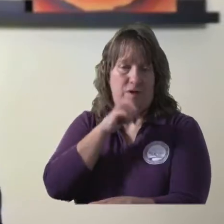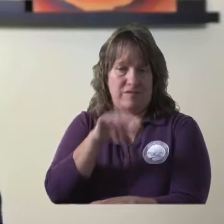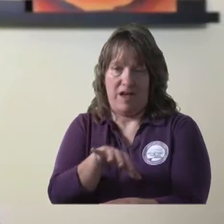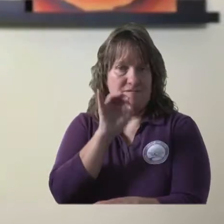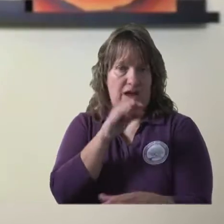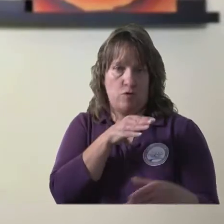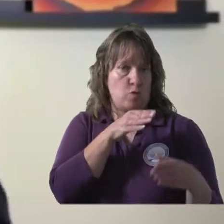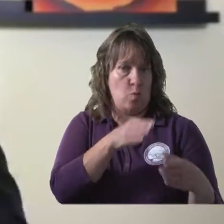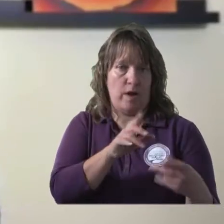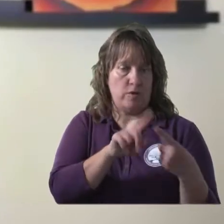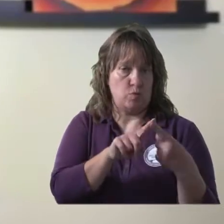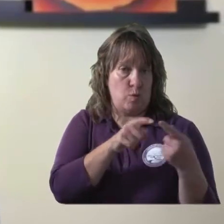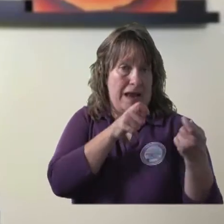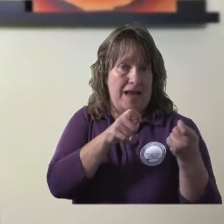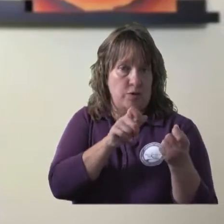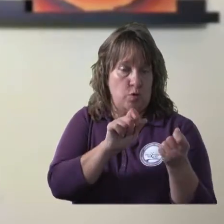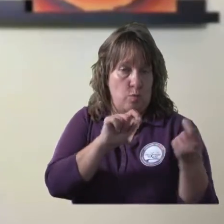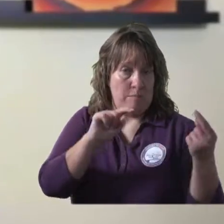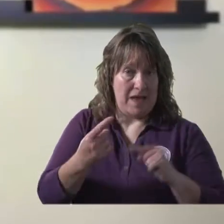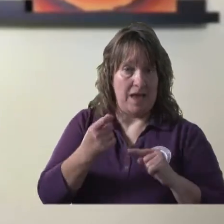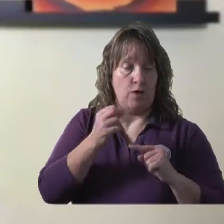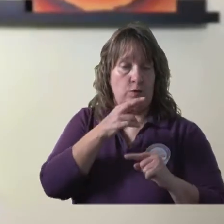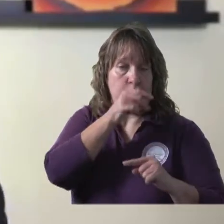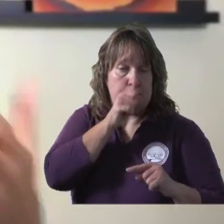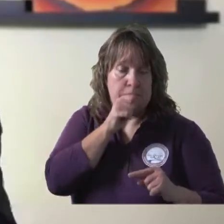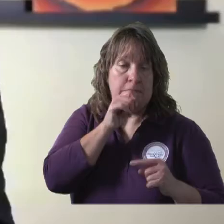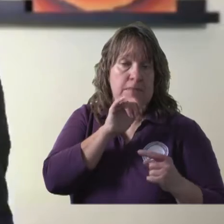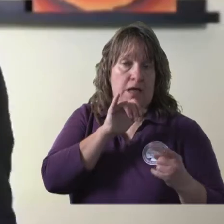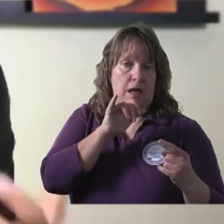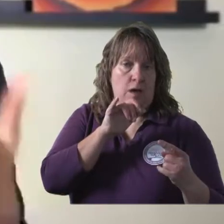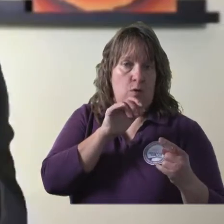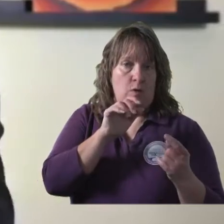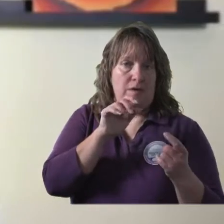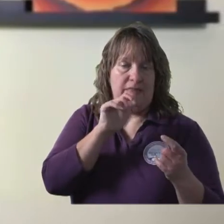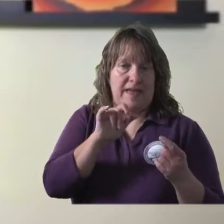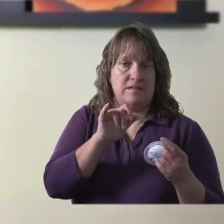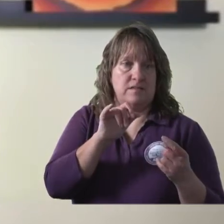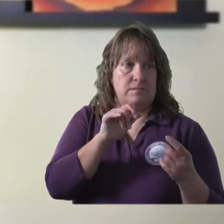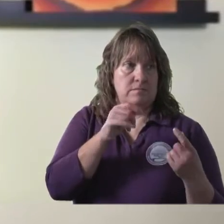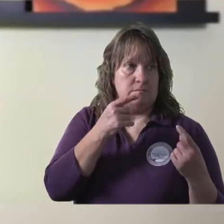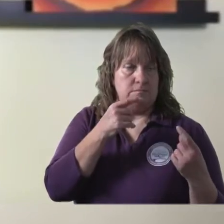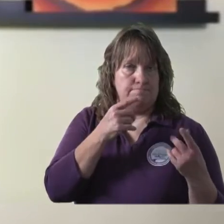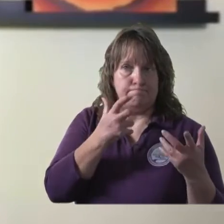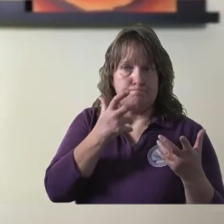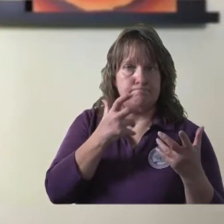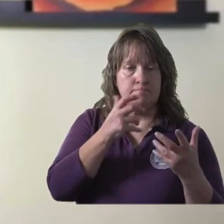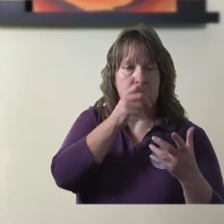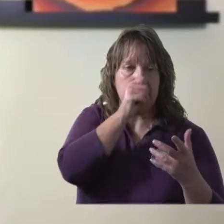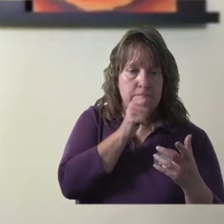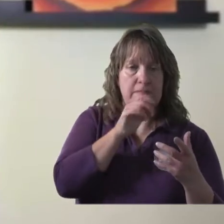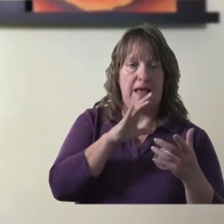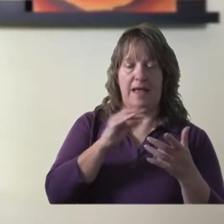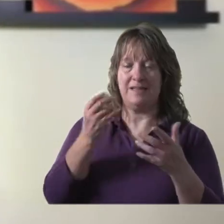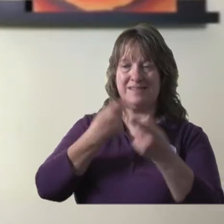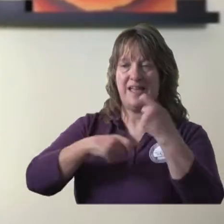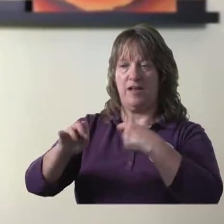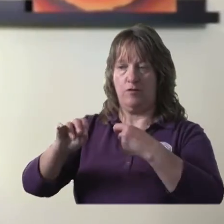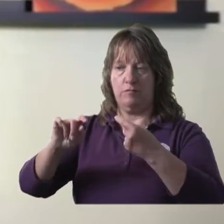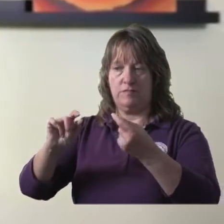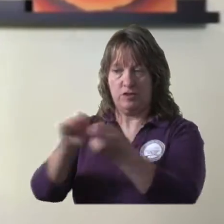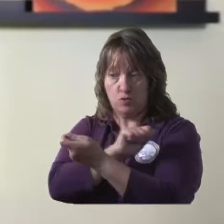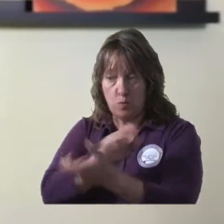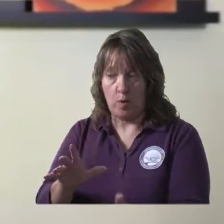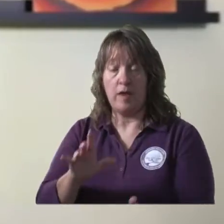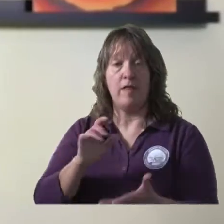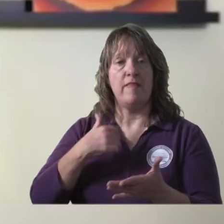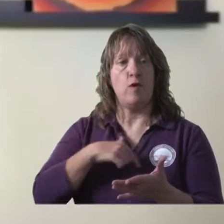a way to deal with pain that is constructive and not destructive, we often try to make ourselves feel better by doing more